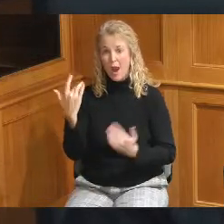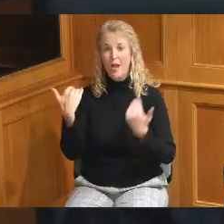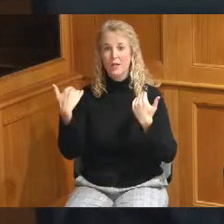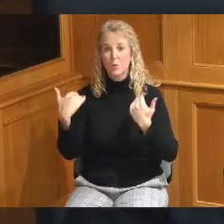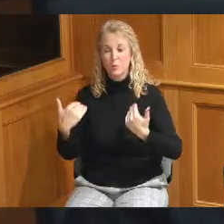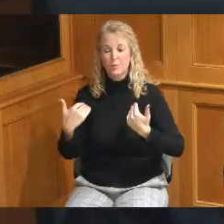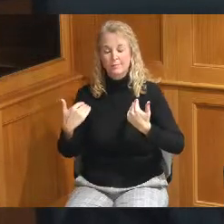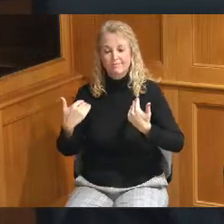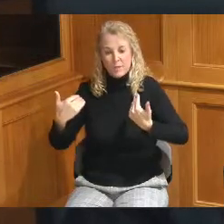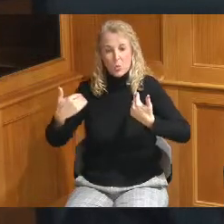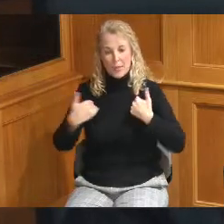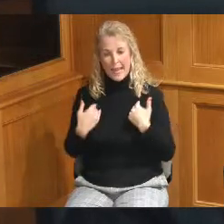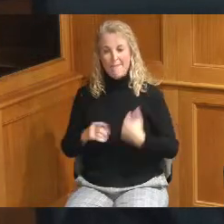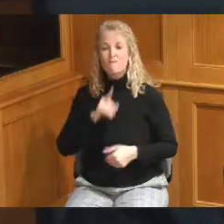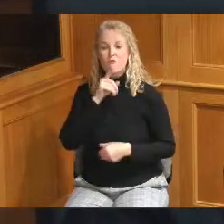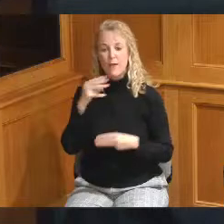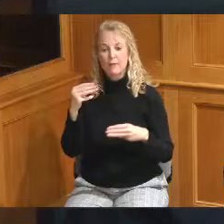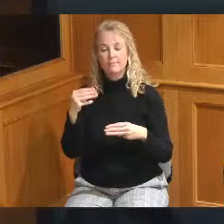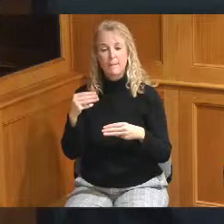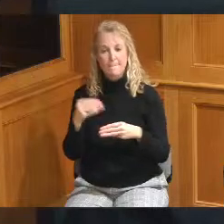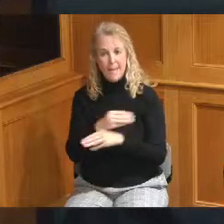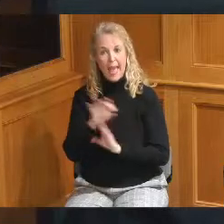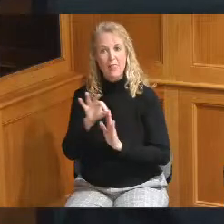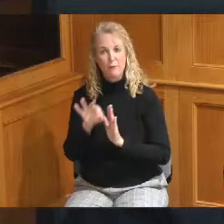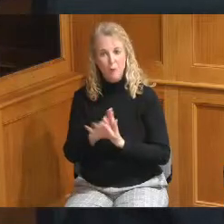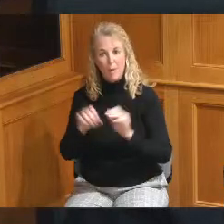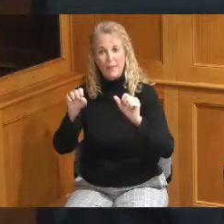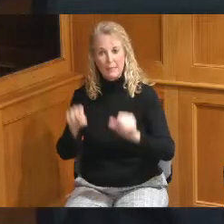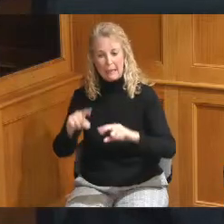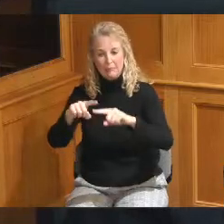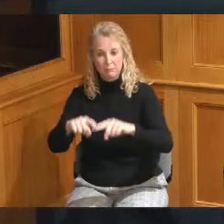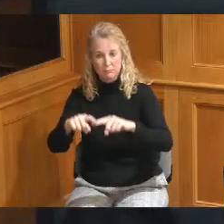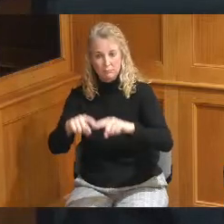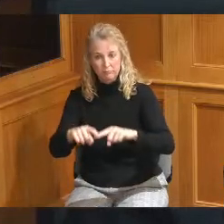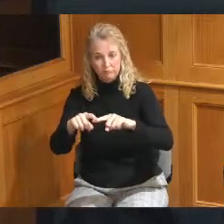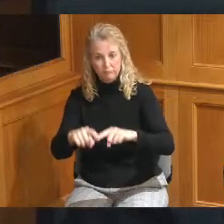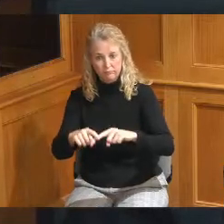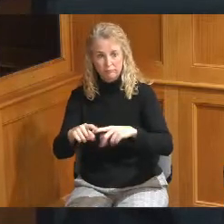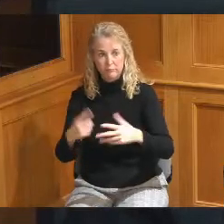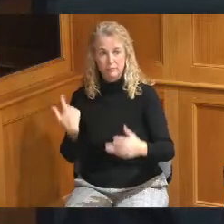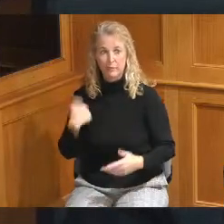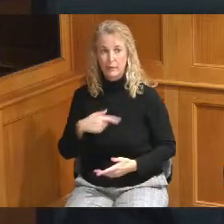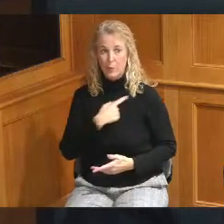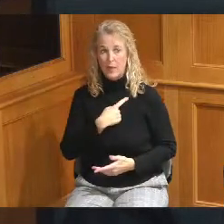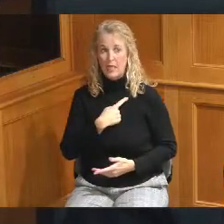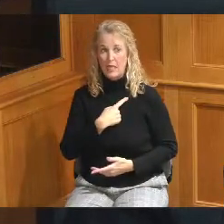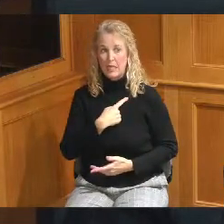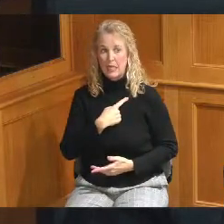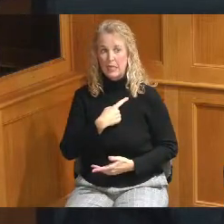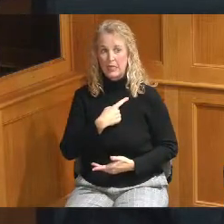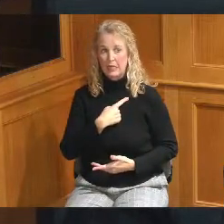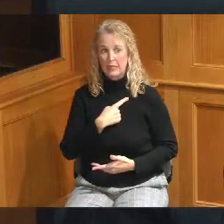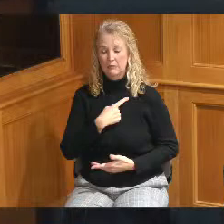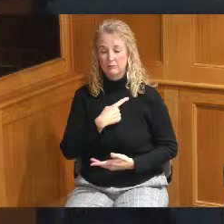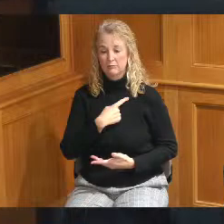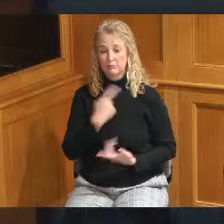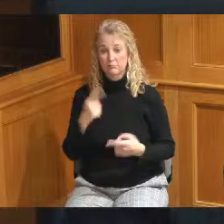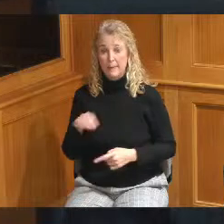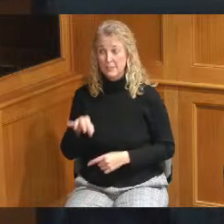which to, to move forward. And so we decided, or we had the suggestion